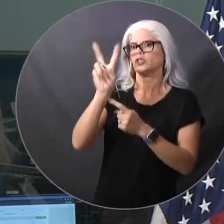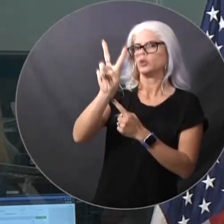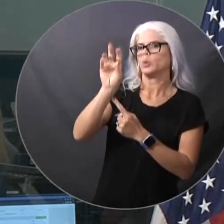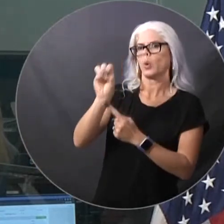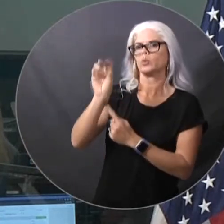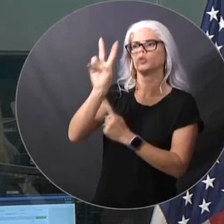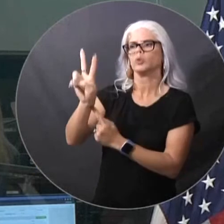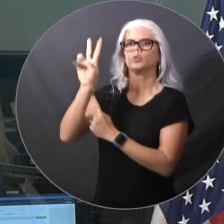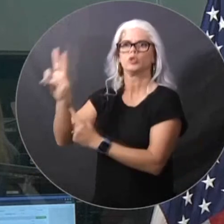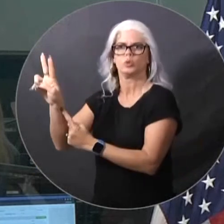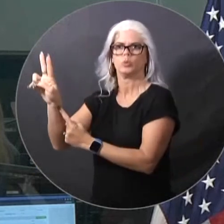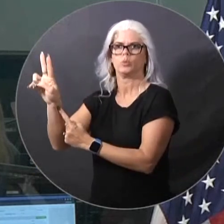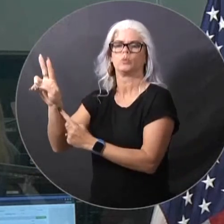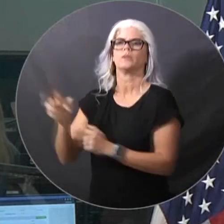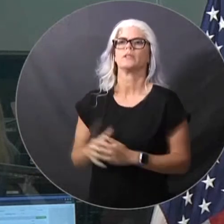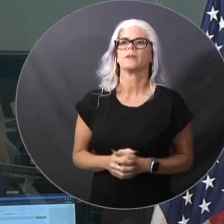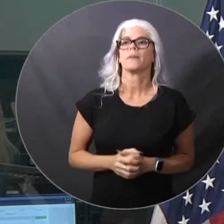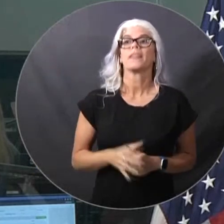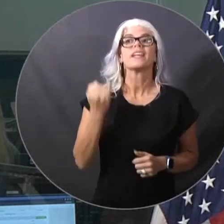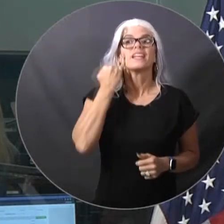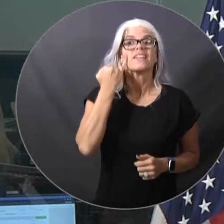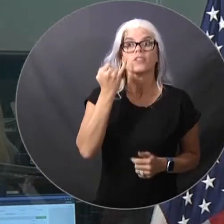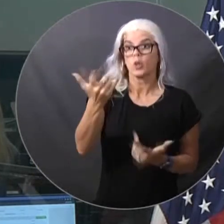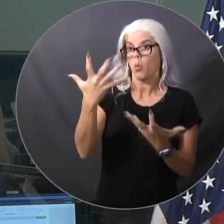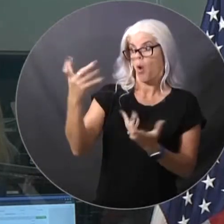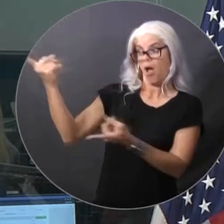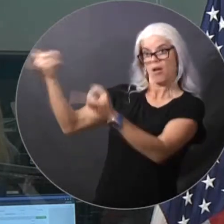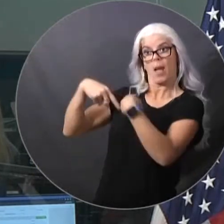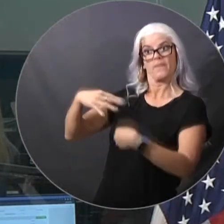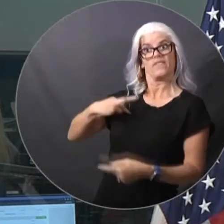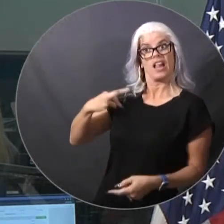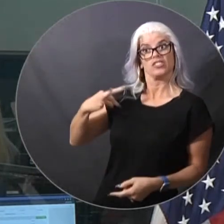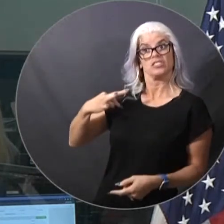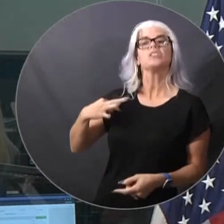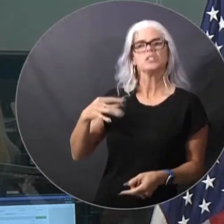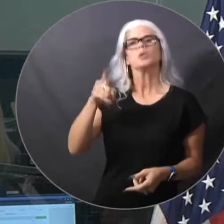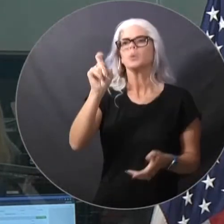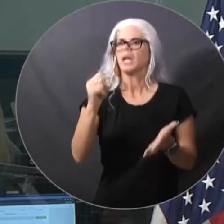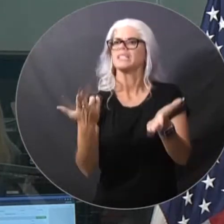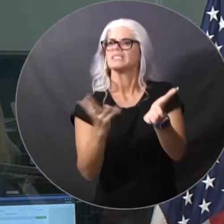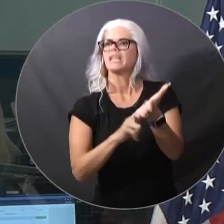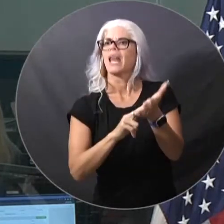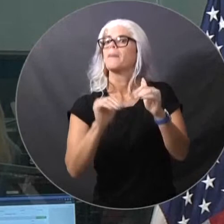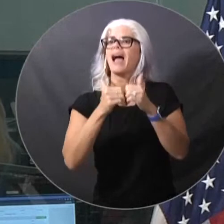volunteer, we have an official volunteer portal at Volunteer Florida,